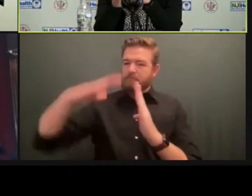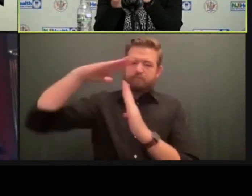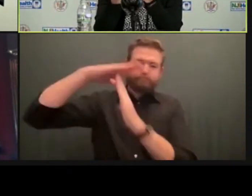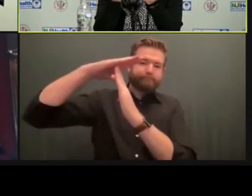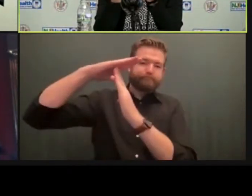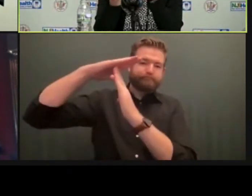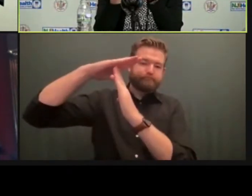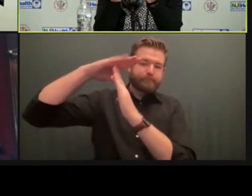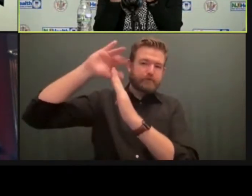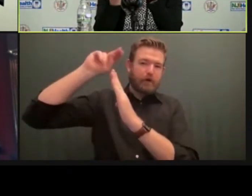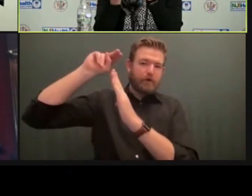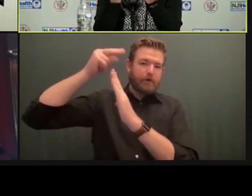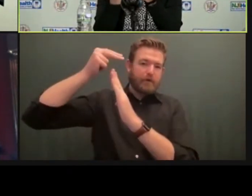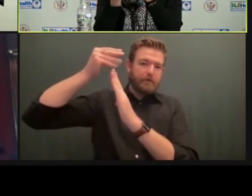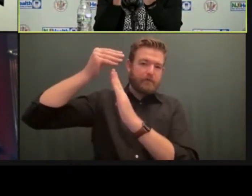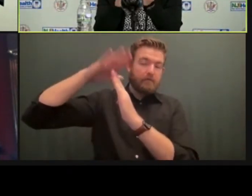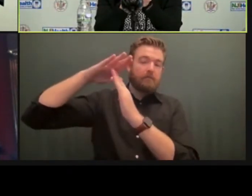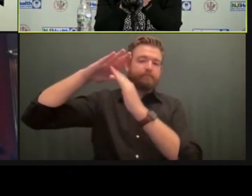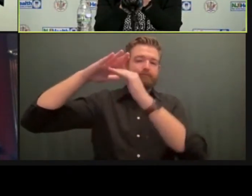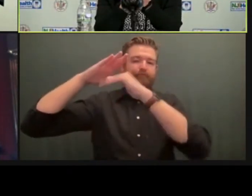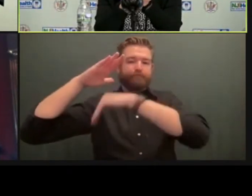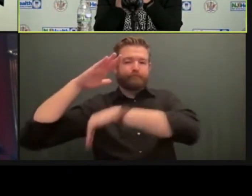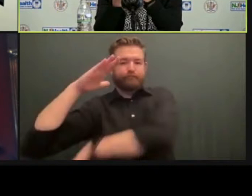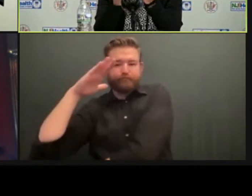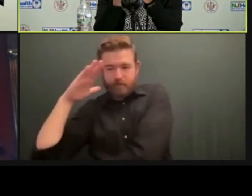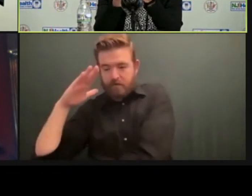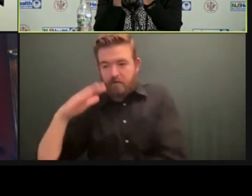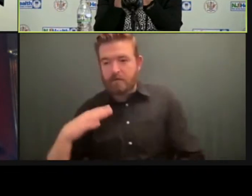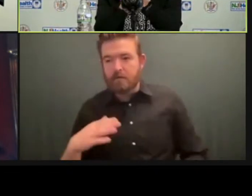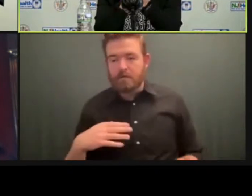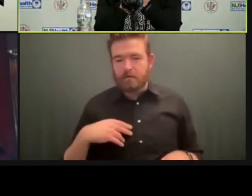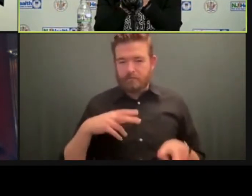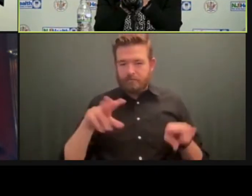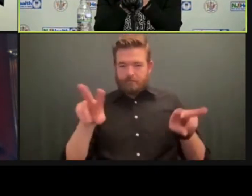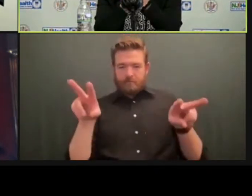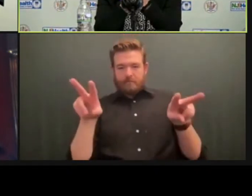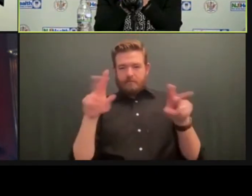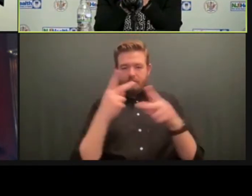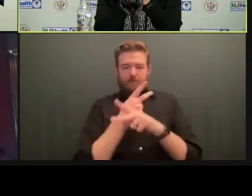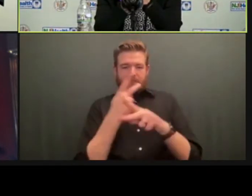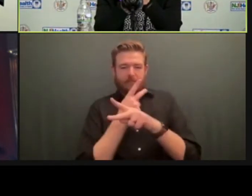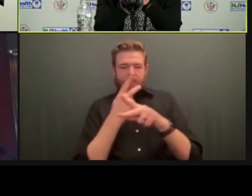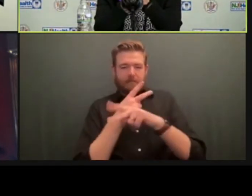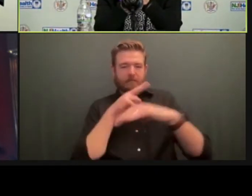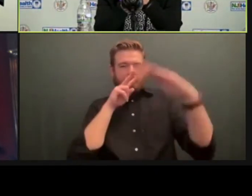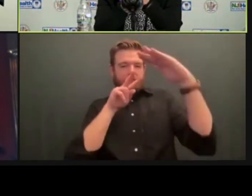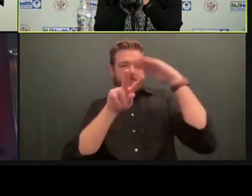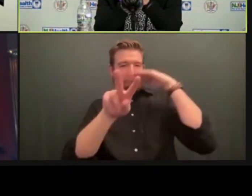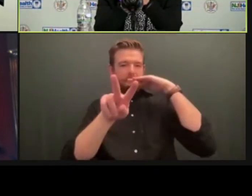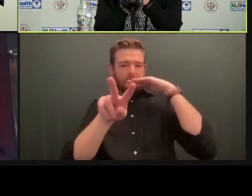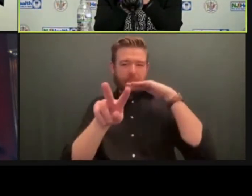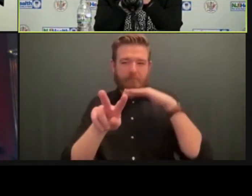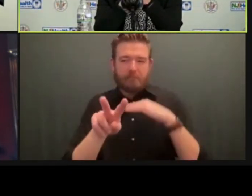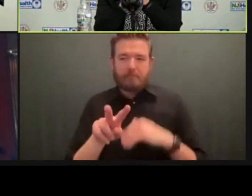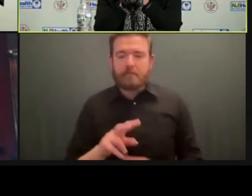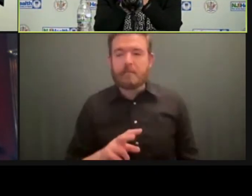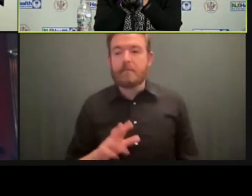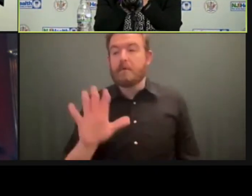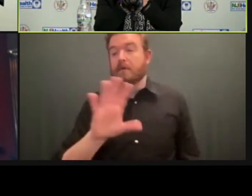model. And we're looking at, at the peak, between 6,000 and it could be as high as 9,000